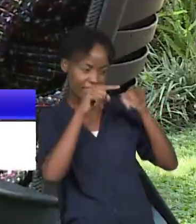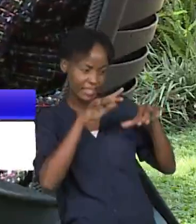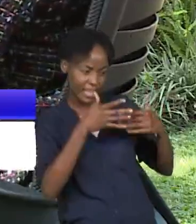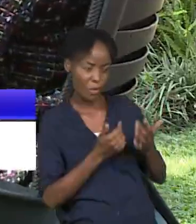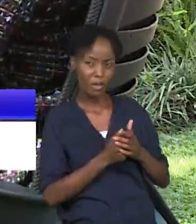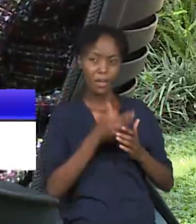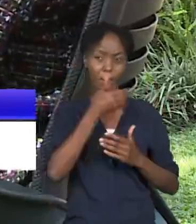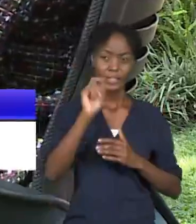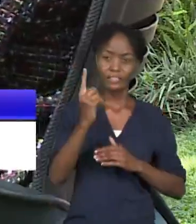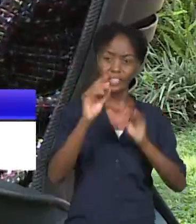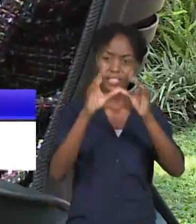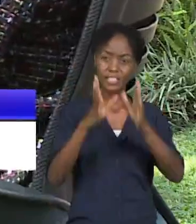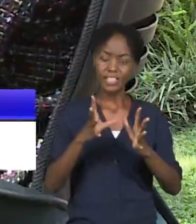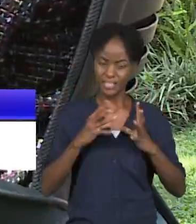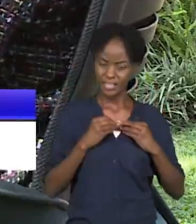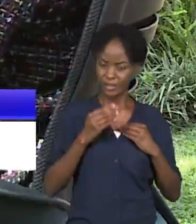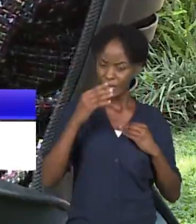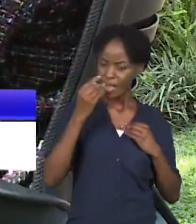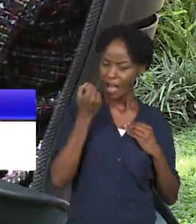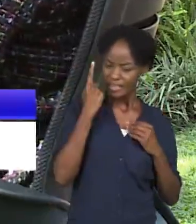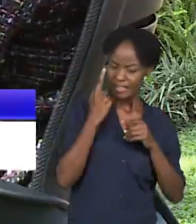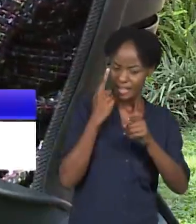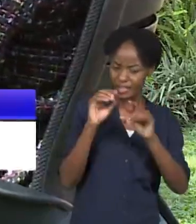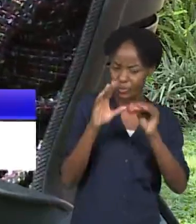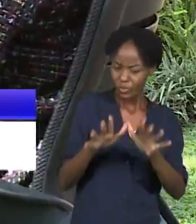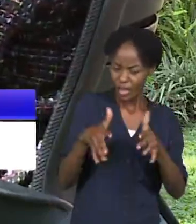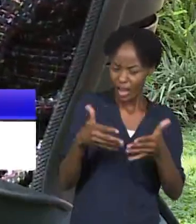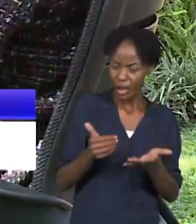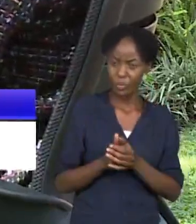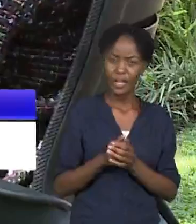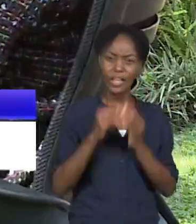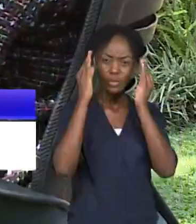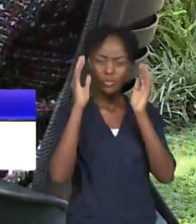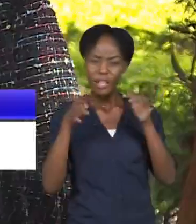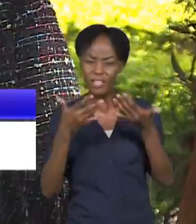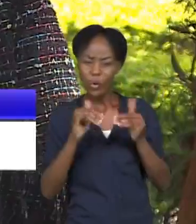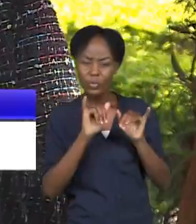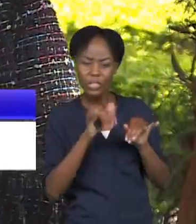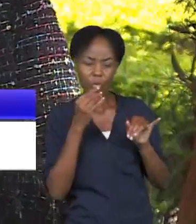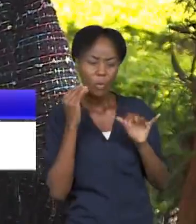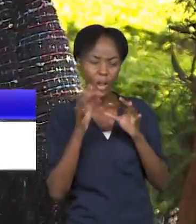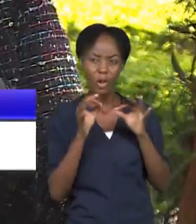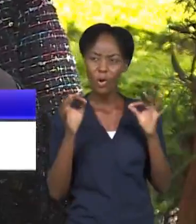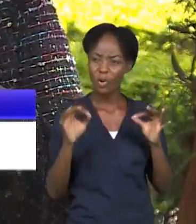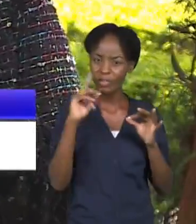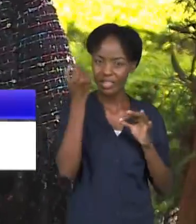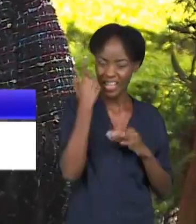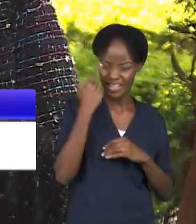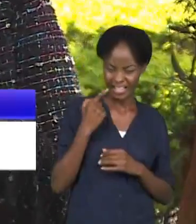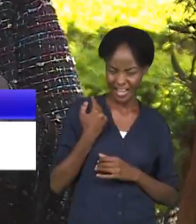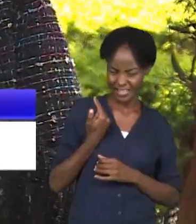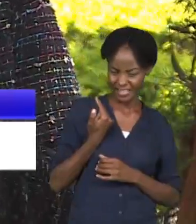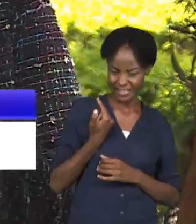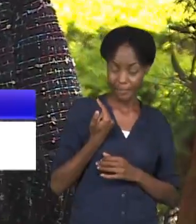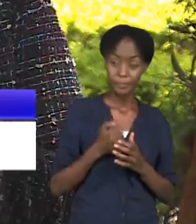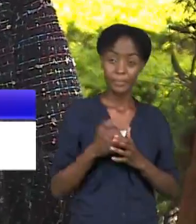students, allowed themselves to realize that we have been away from these students for long. Yeah. I mean, in